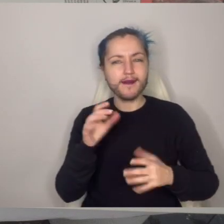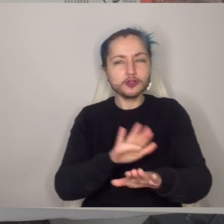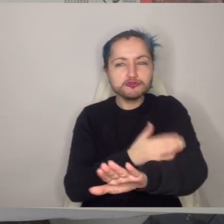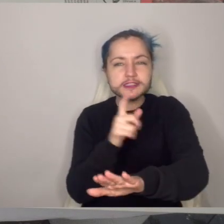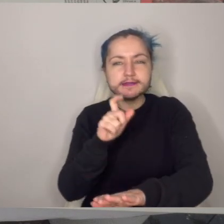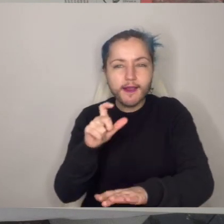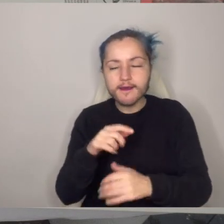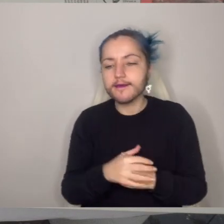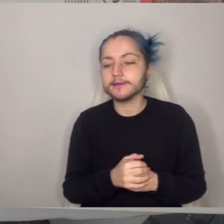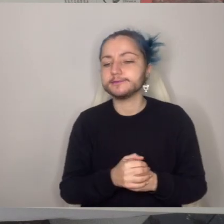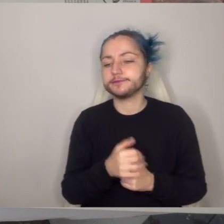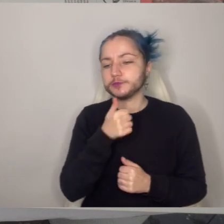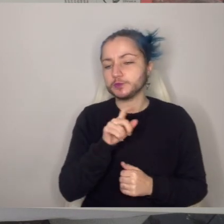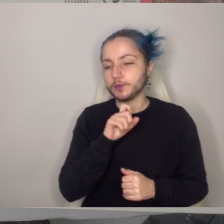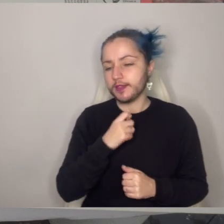nice bright green,